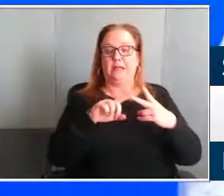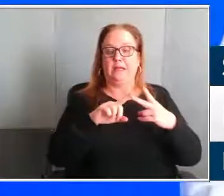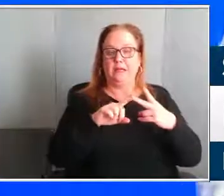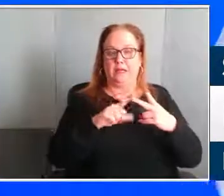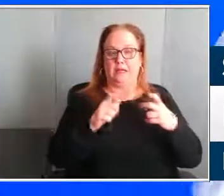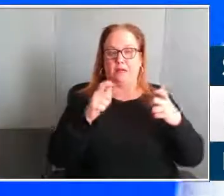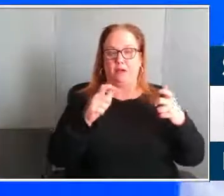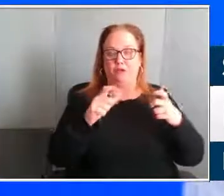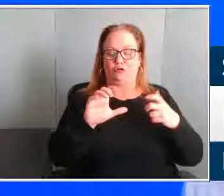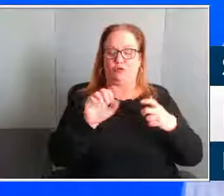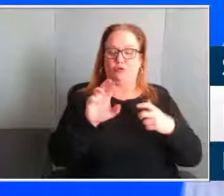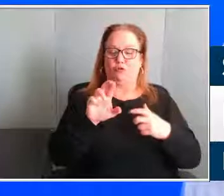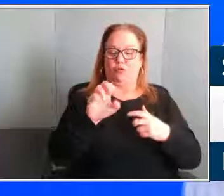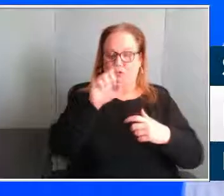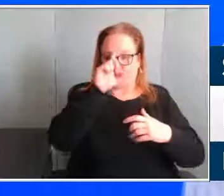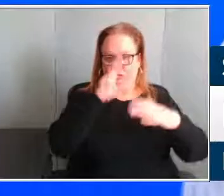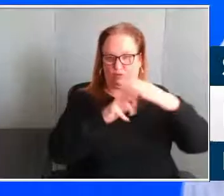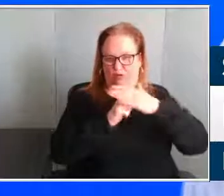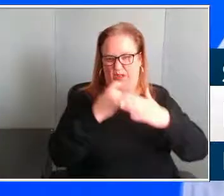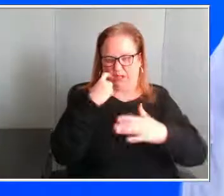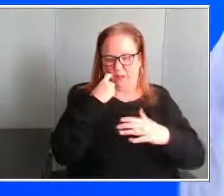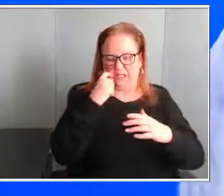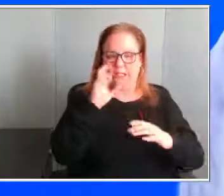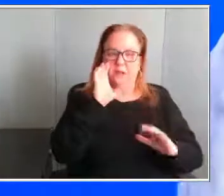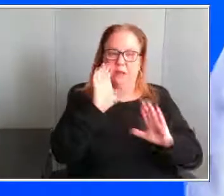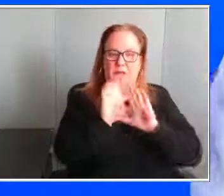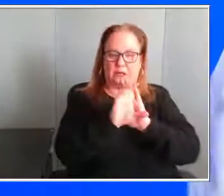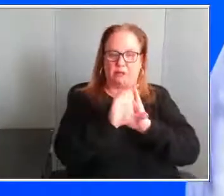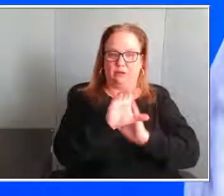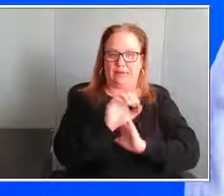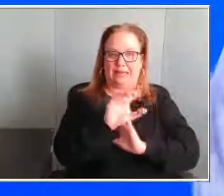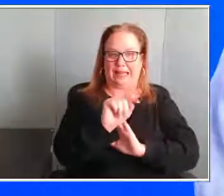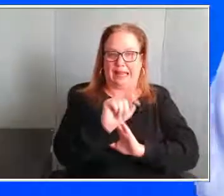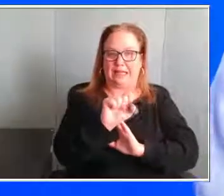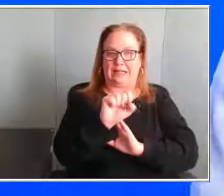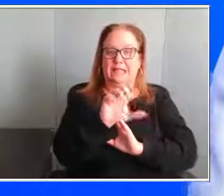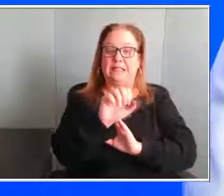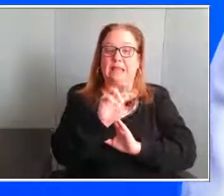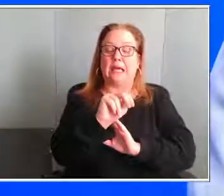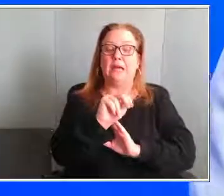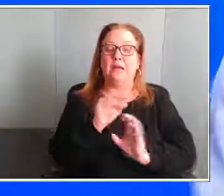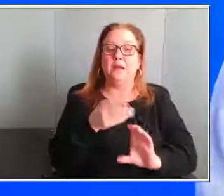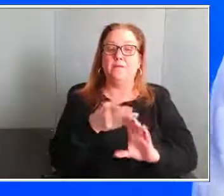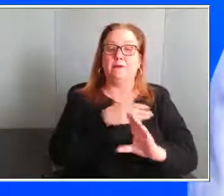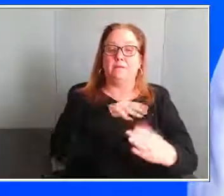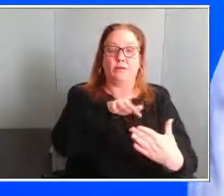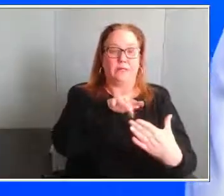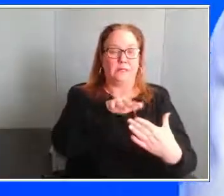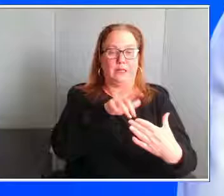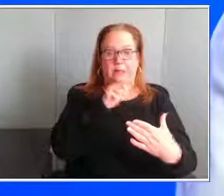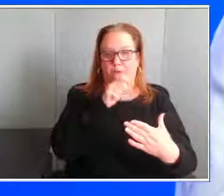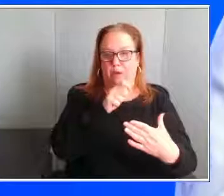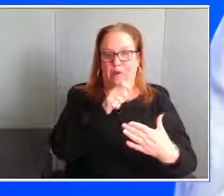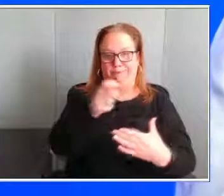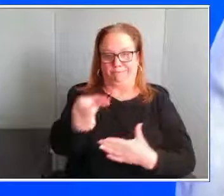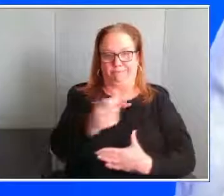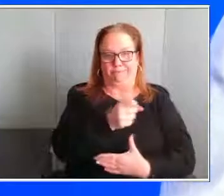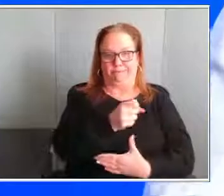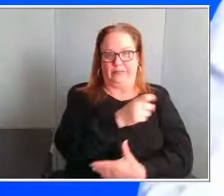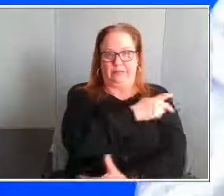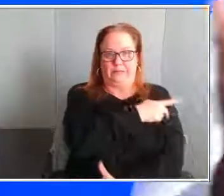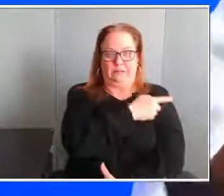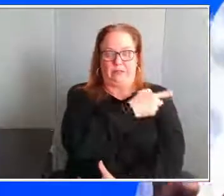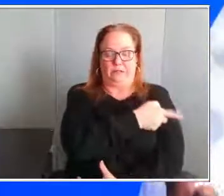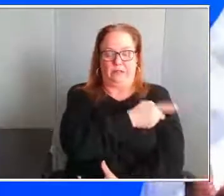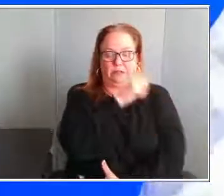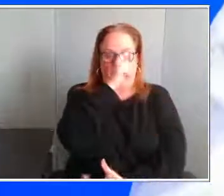stroke. So again, we saw that picture earlier, that CAT scan. And prior to the study, we would typically not enroll these patients because we didn't know if